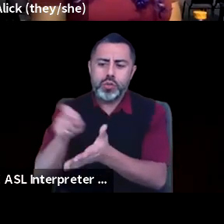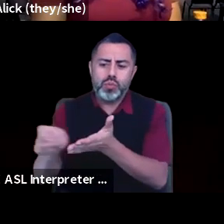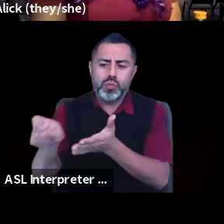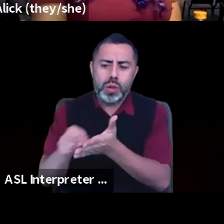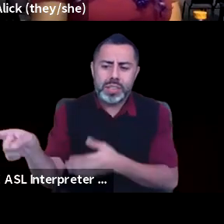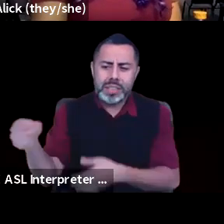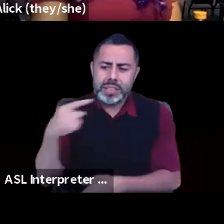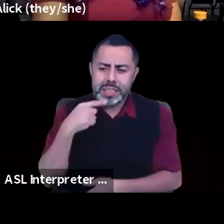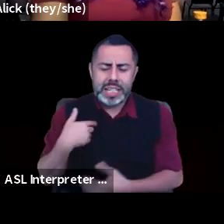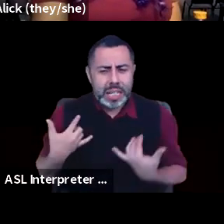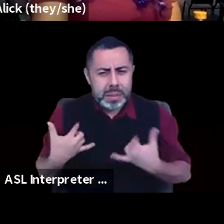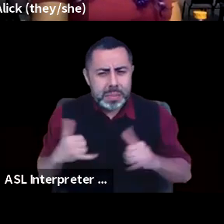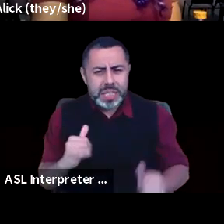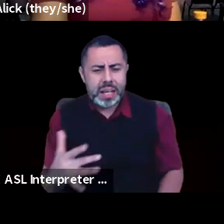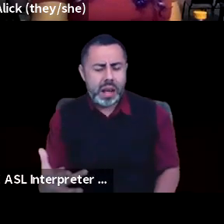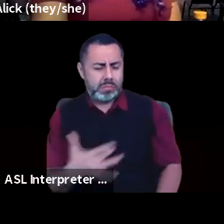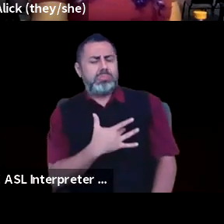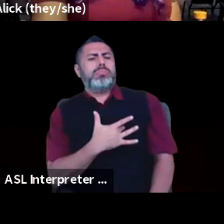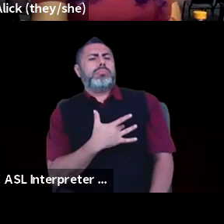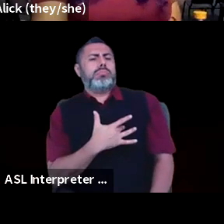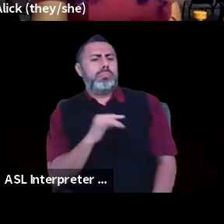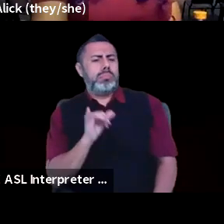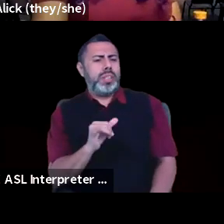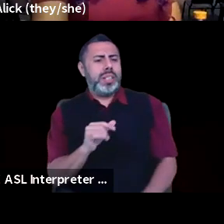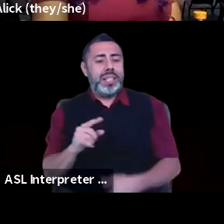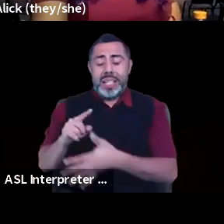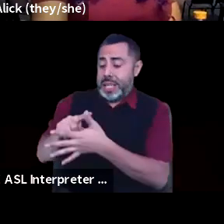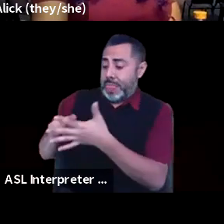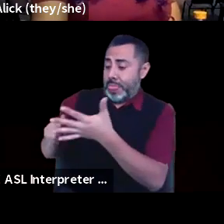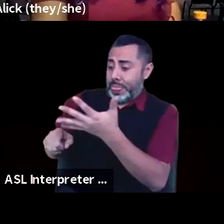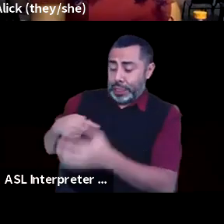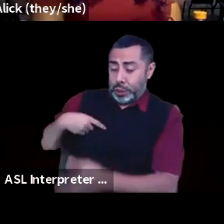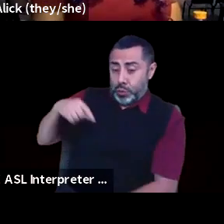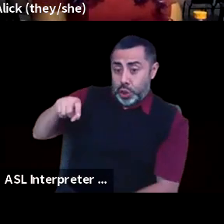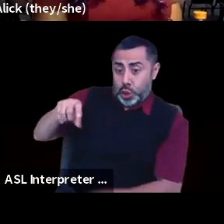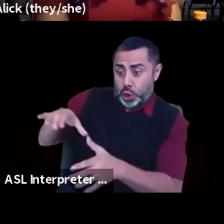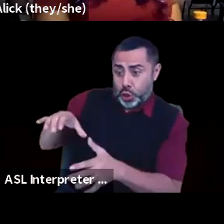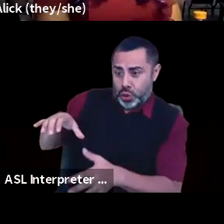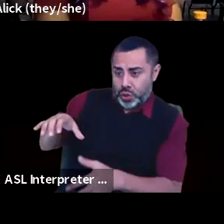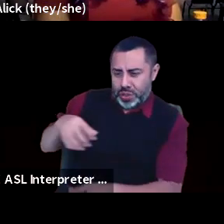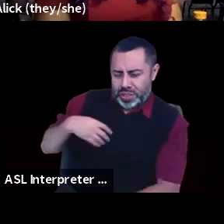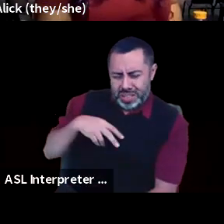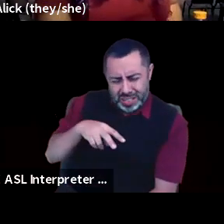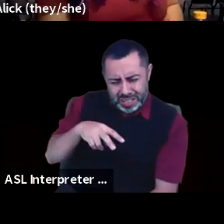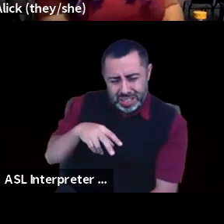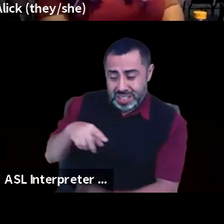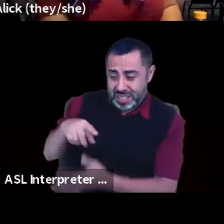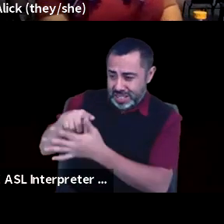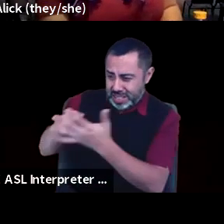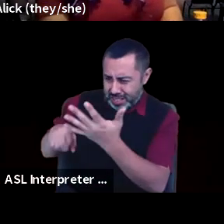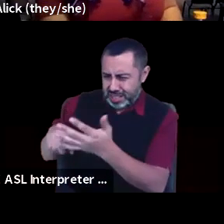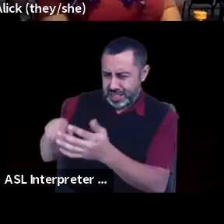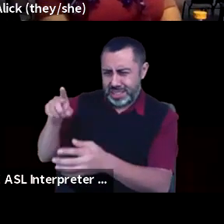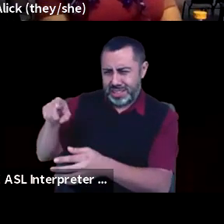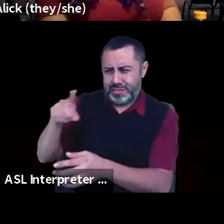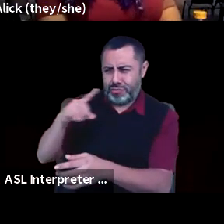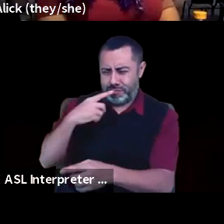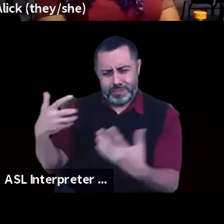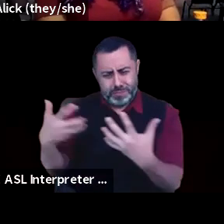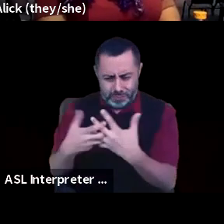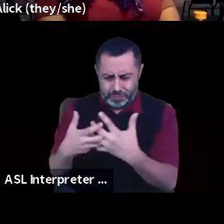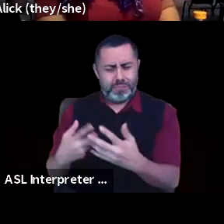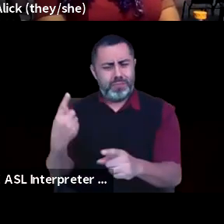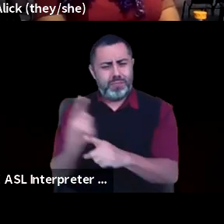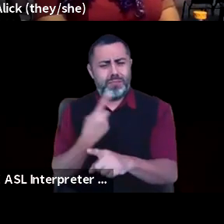be doing in response to the coronavirus are really the things we should be doing as a way of being alive."